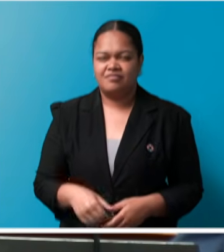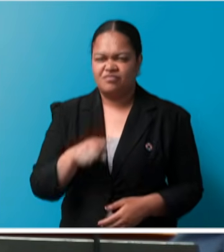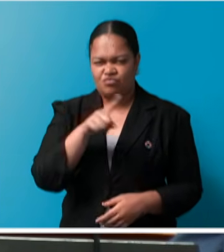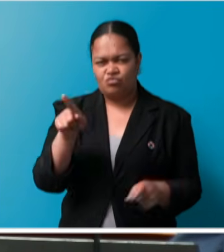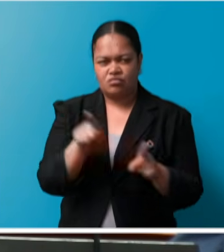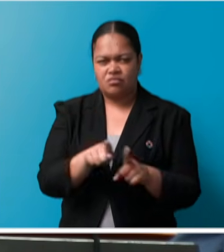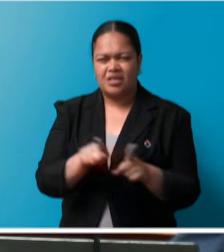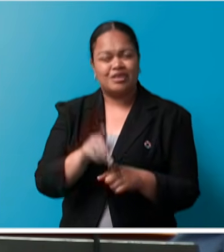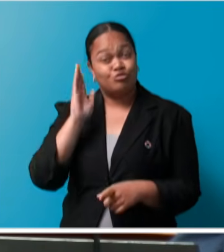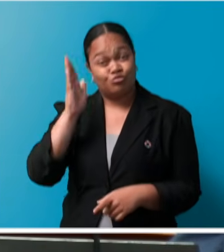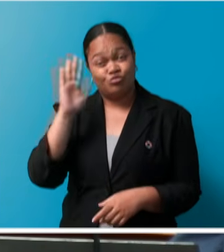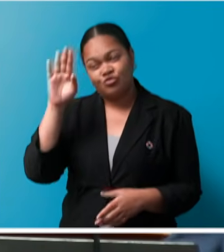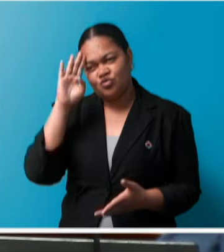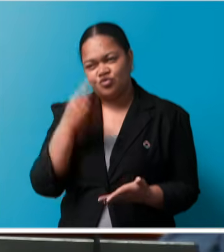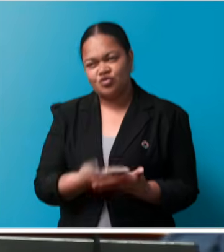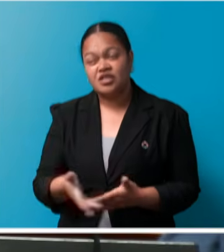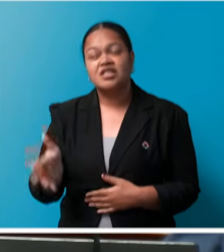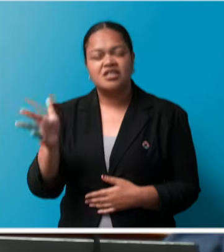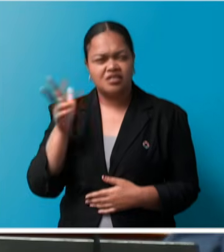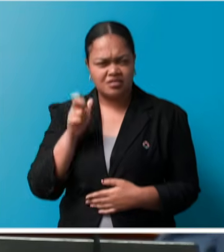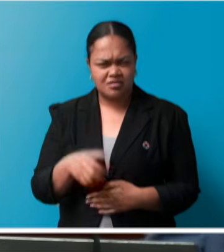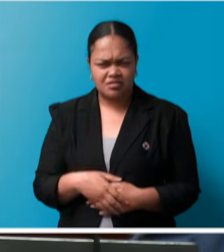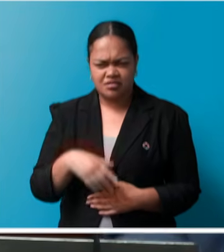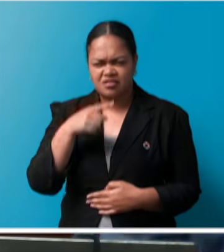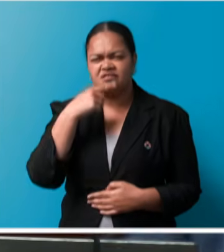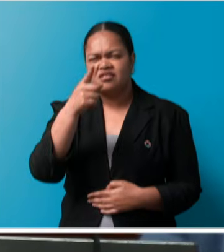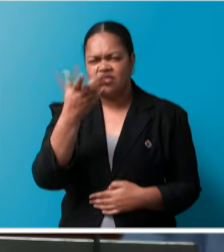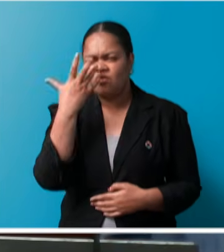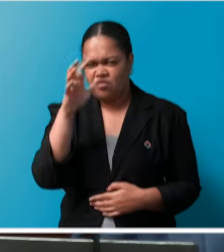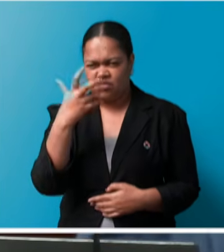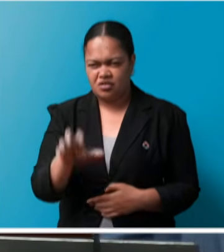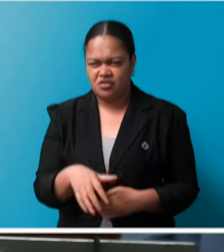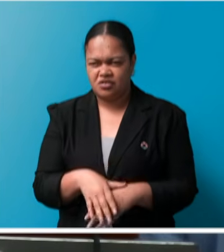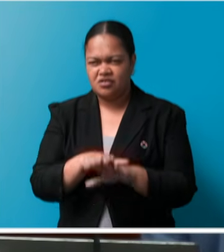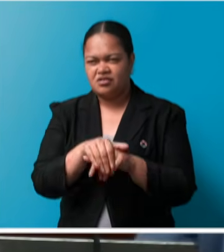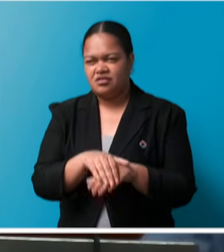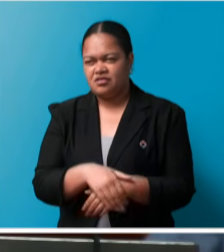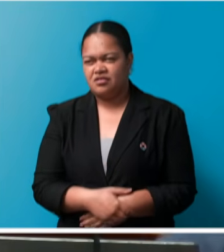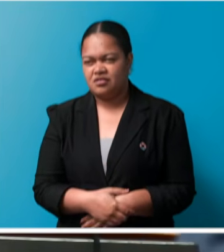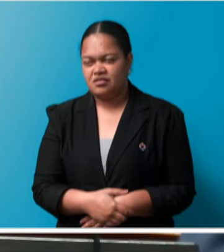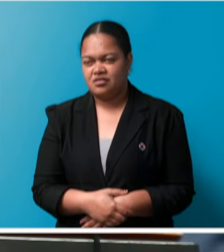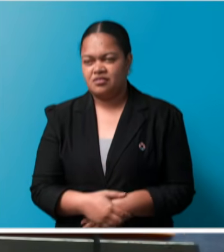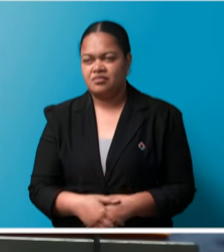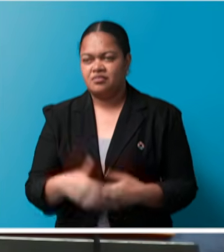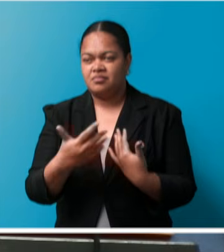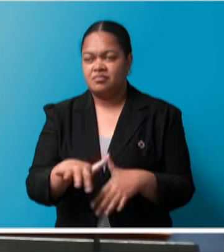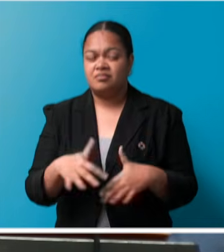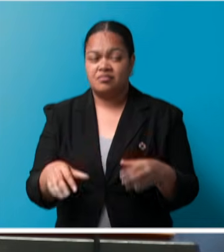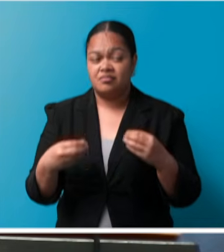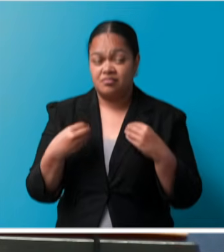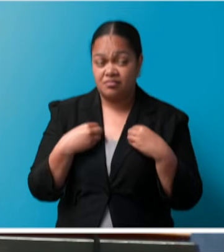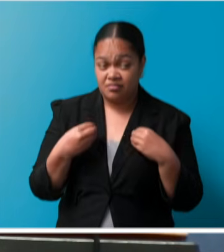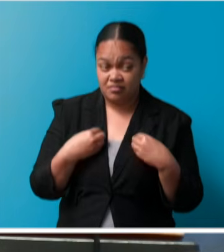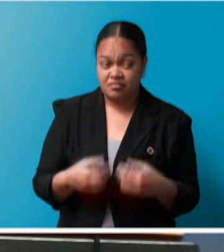listen. Hey, you were hogwashing 16 years, right? Public enterprise are more than